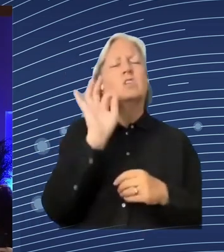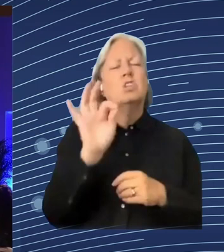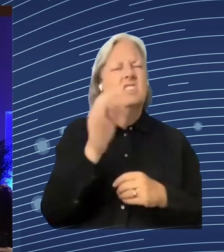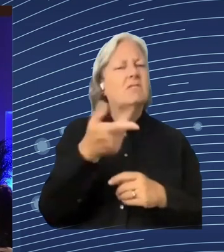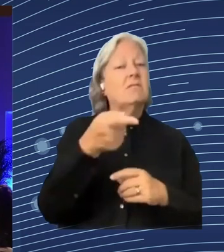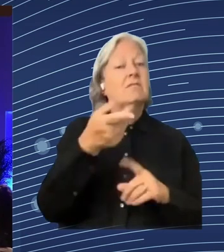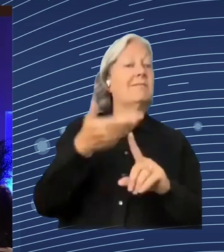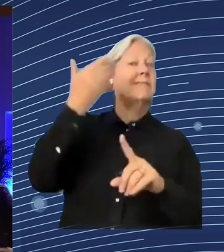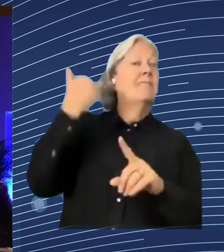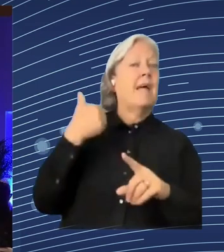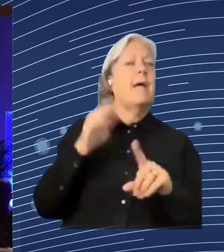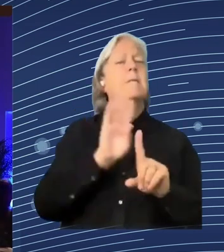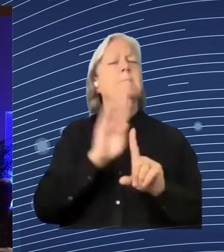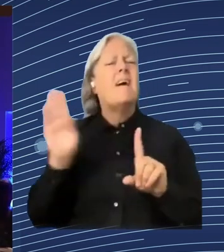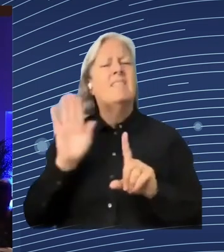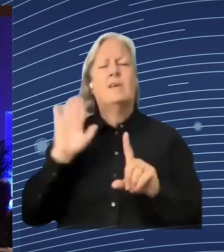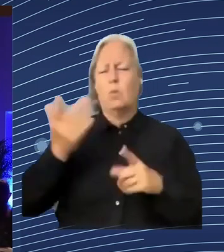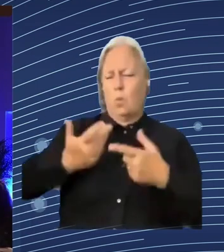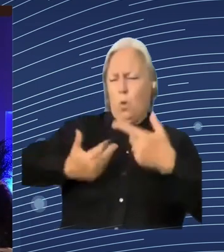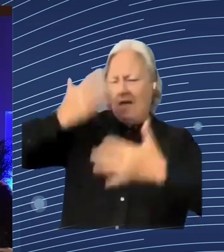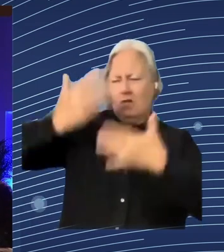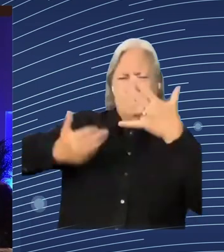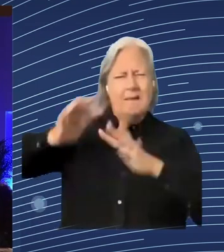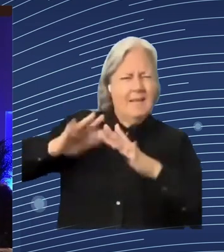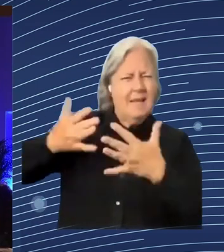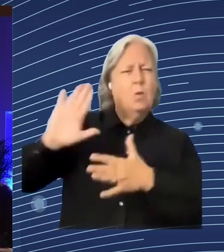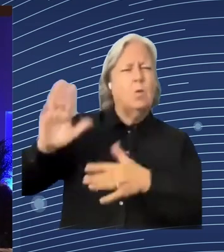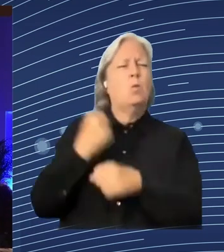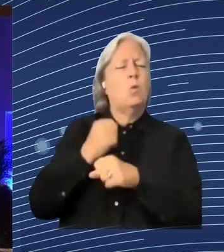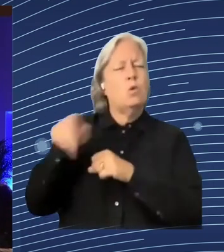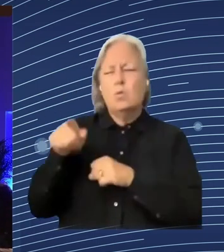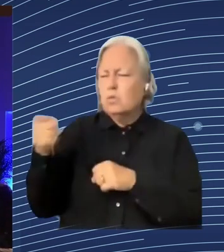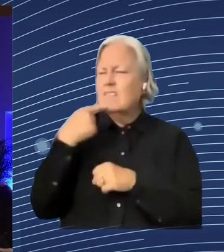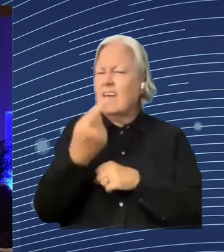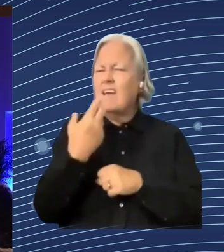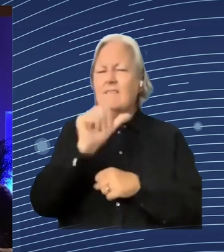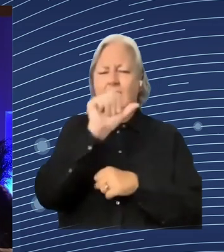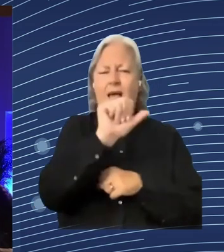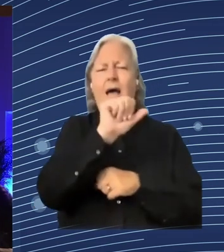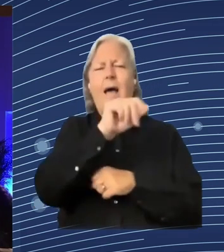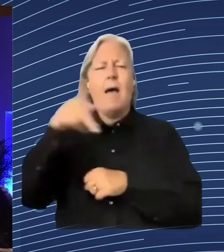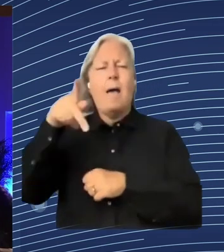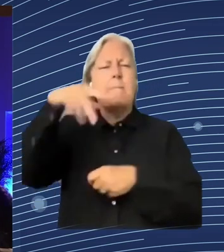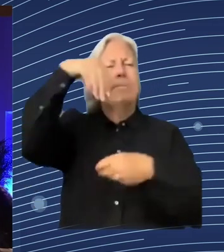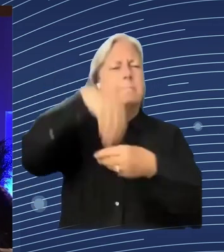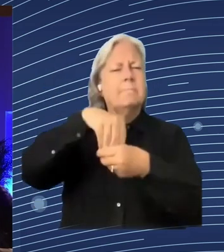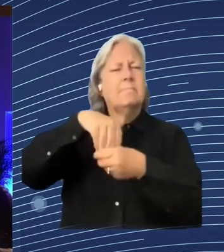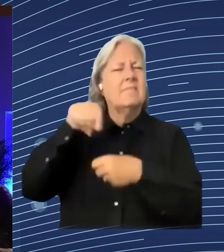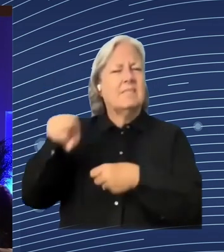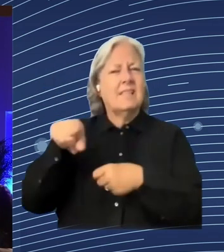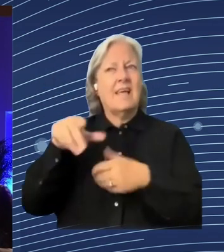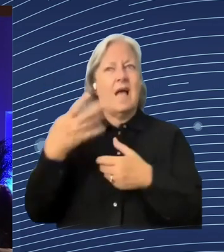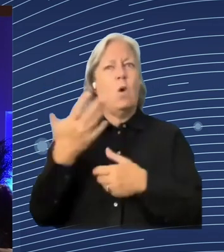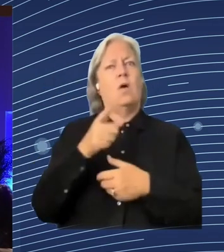on algorithms at workplace. You mentioned that you use an app to collect like a real-time well-being data. How do you go around the